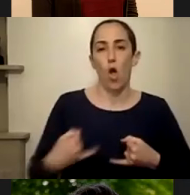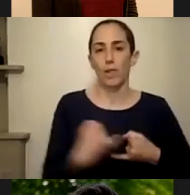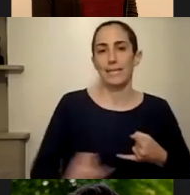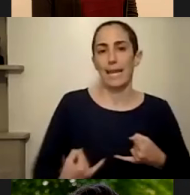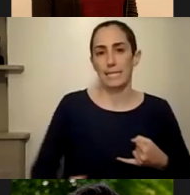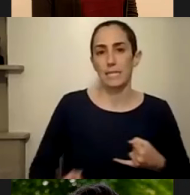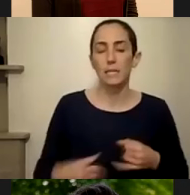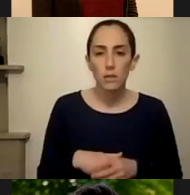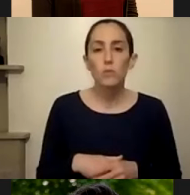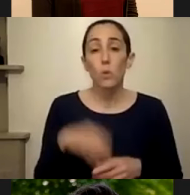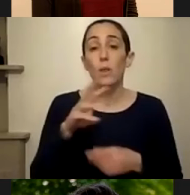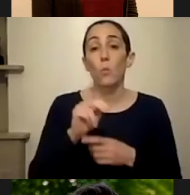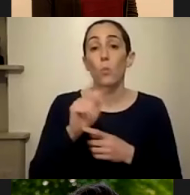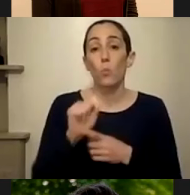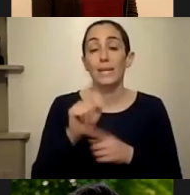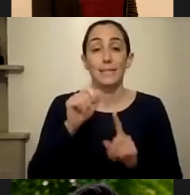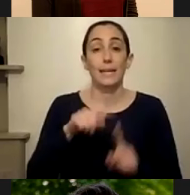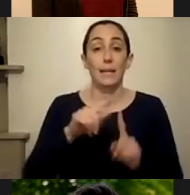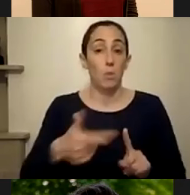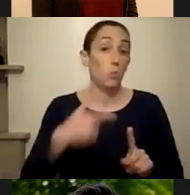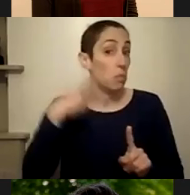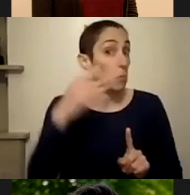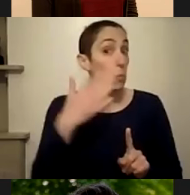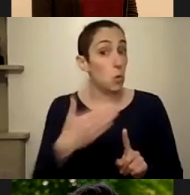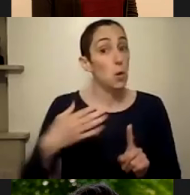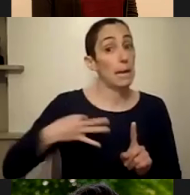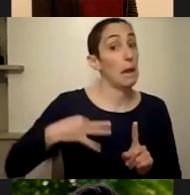signaling pathway is a very good candidate to take a look.